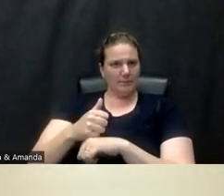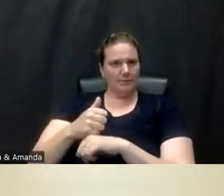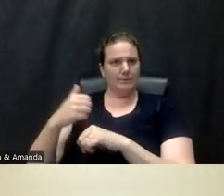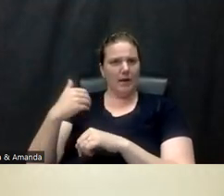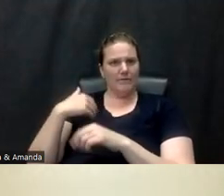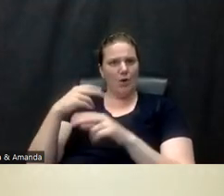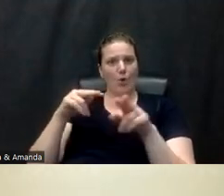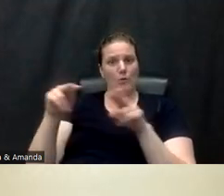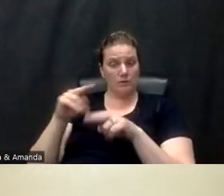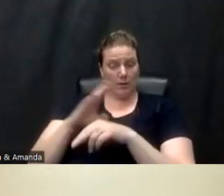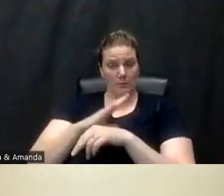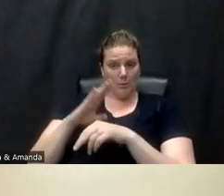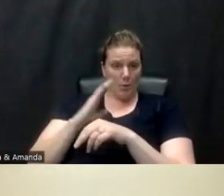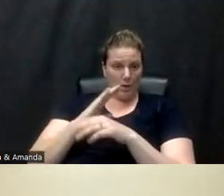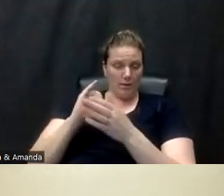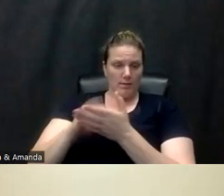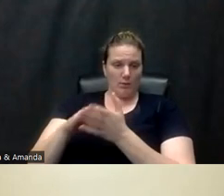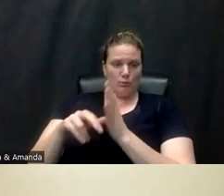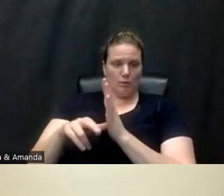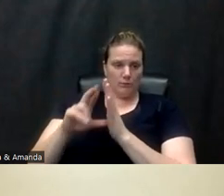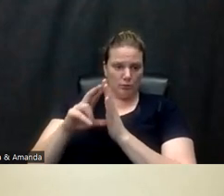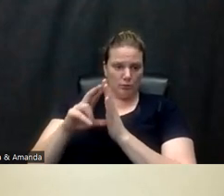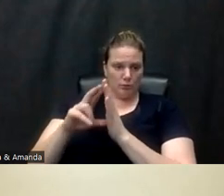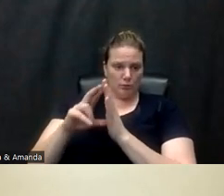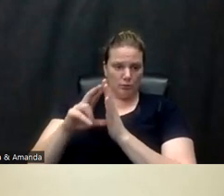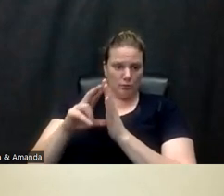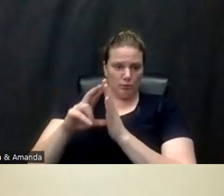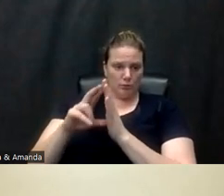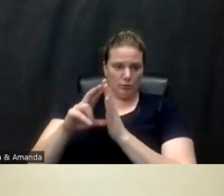an oversight board that reviews the directive.